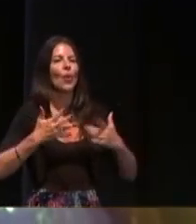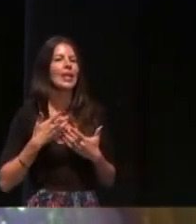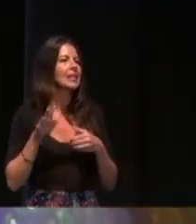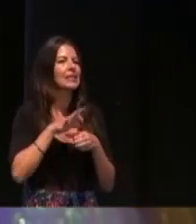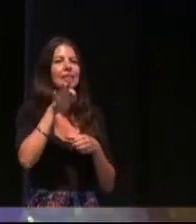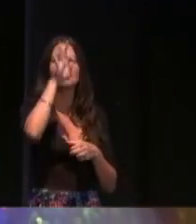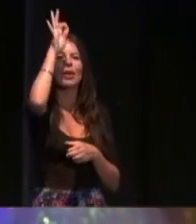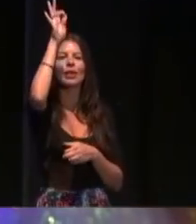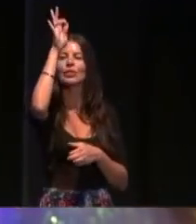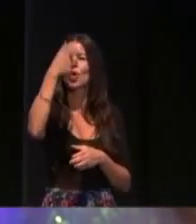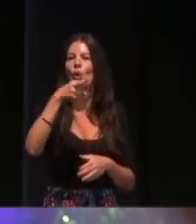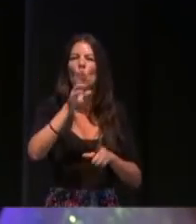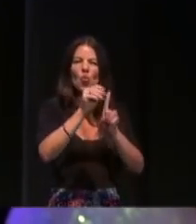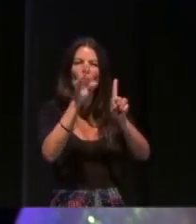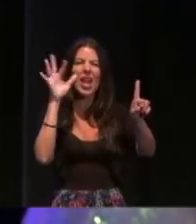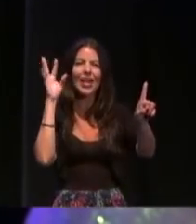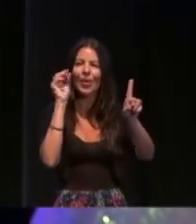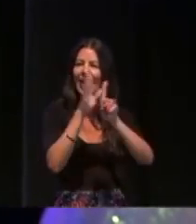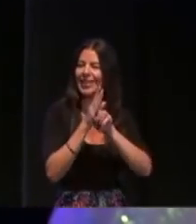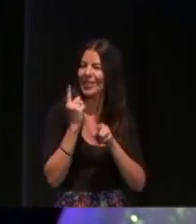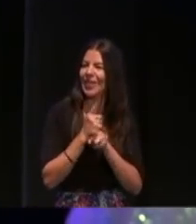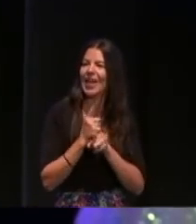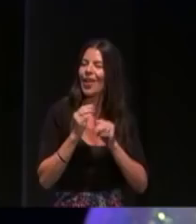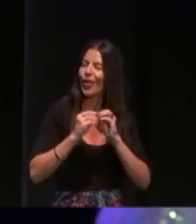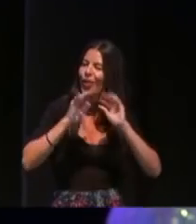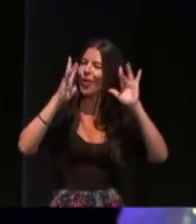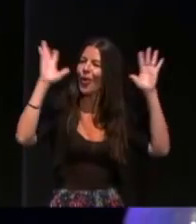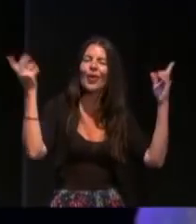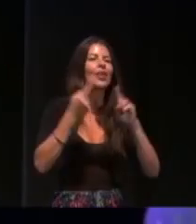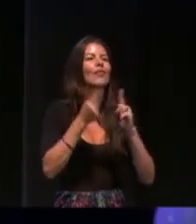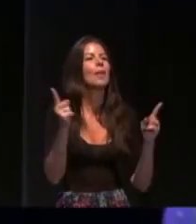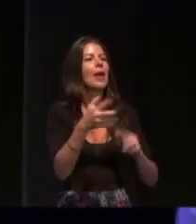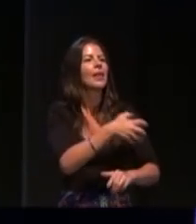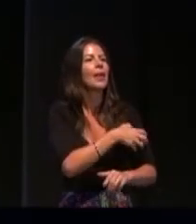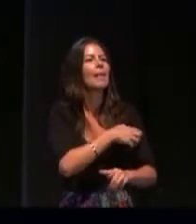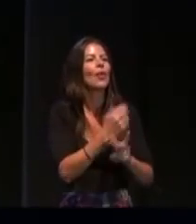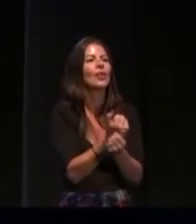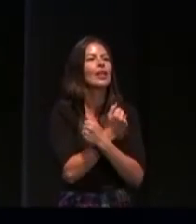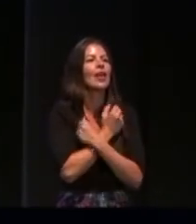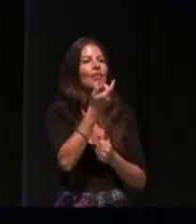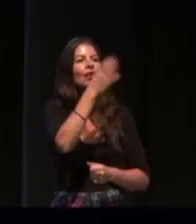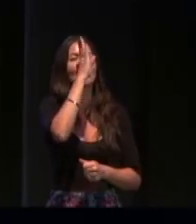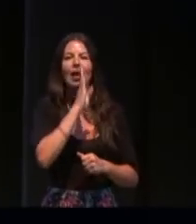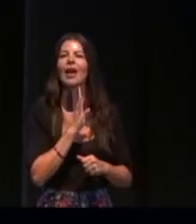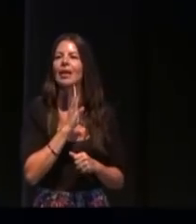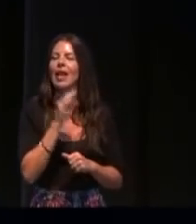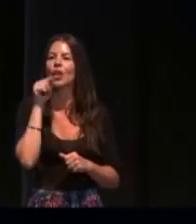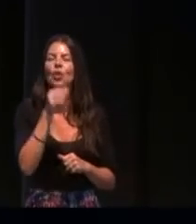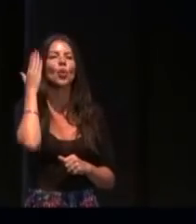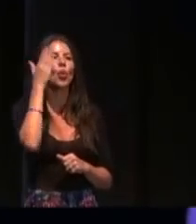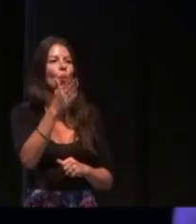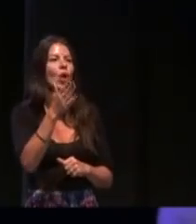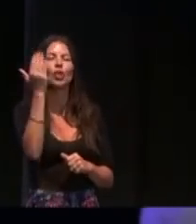spiritually radioactive, glowing from the power and the presence and the love of God. And you will